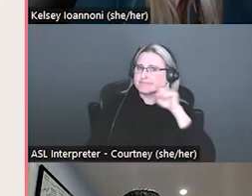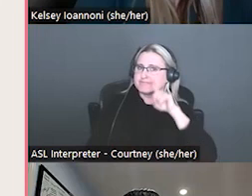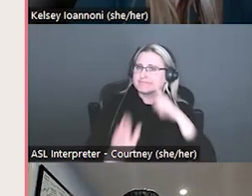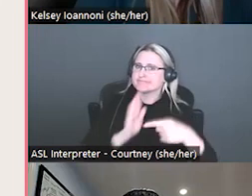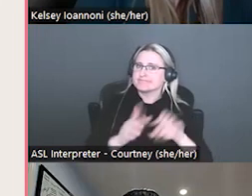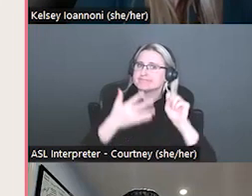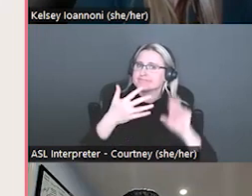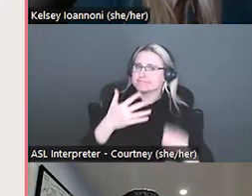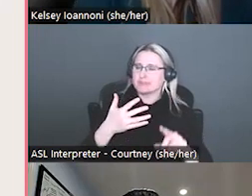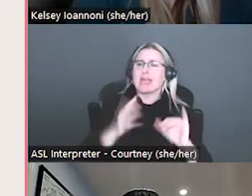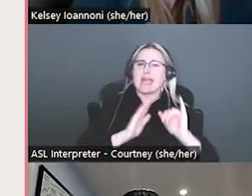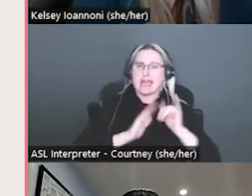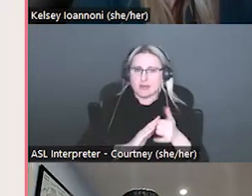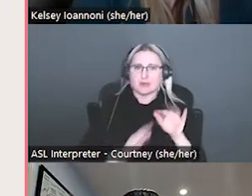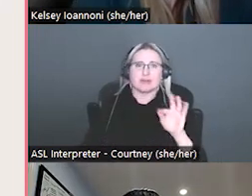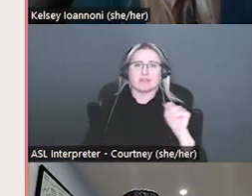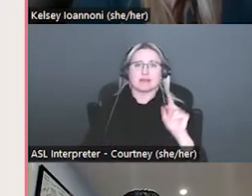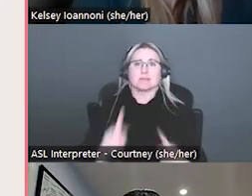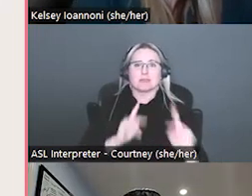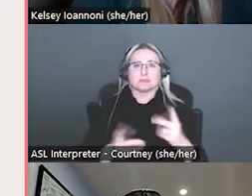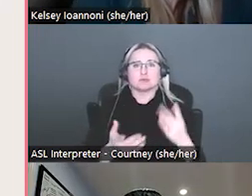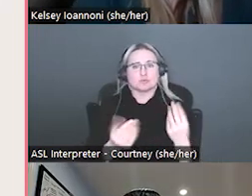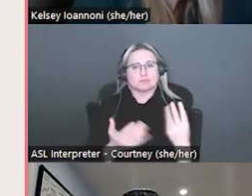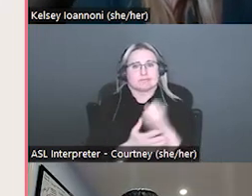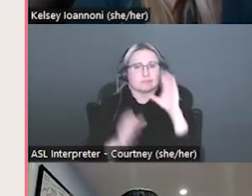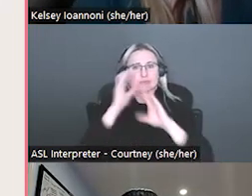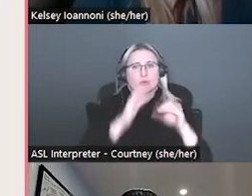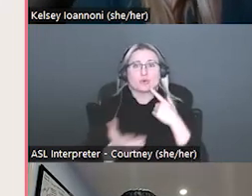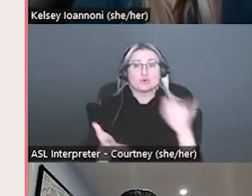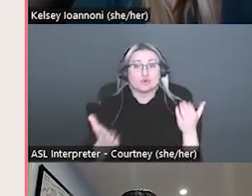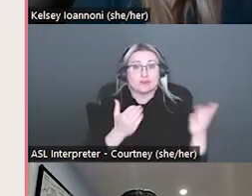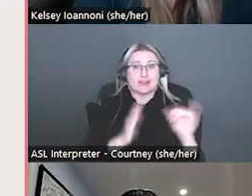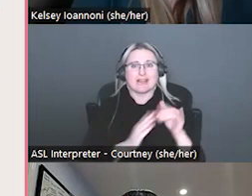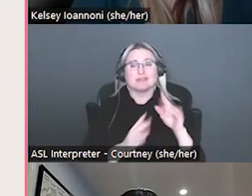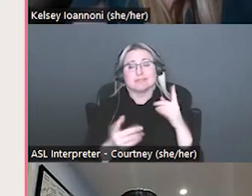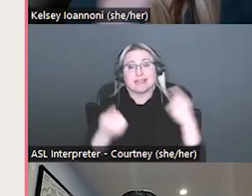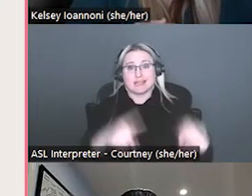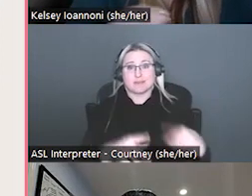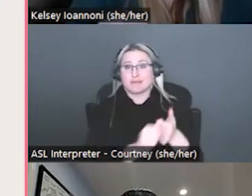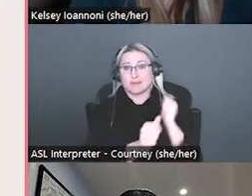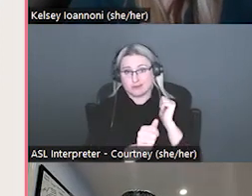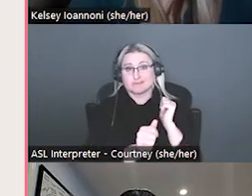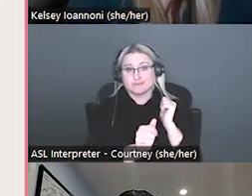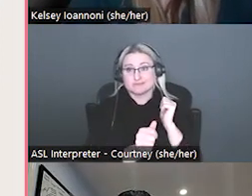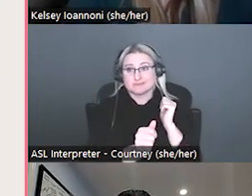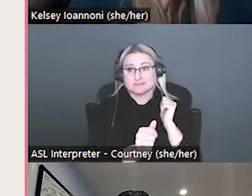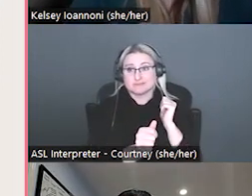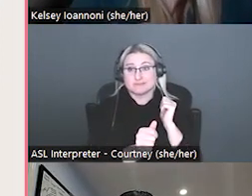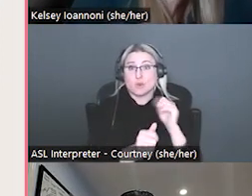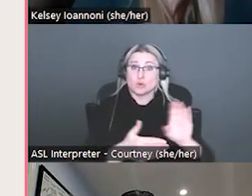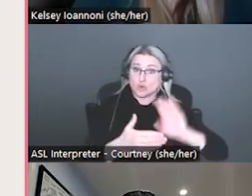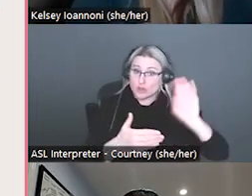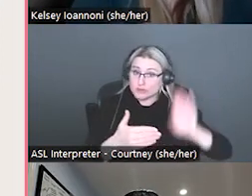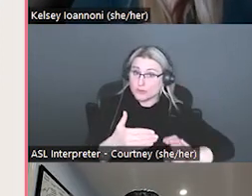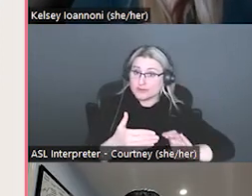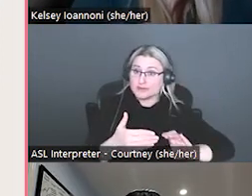women seek out services altogether and may ultimately avoid services, and that the consequences this can have on